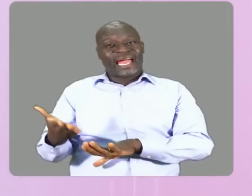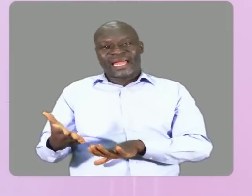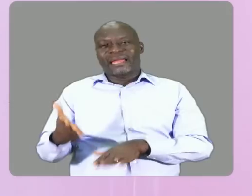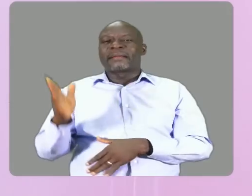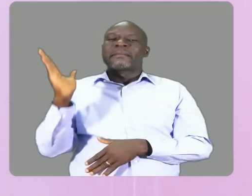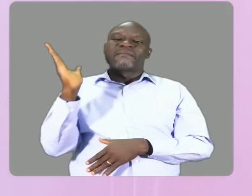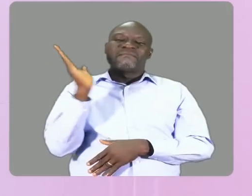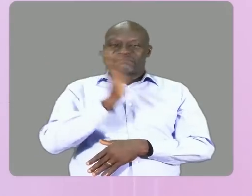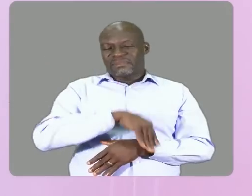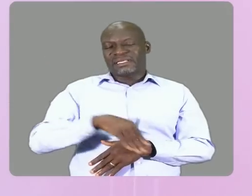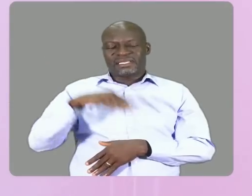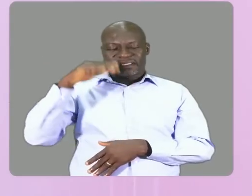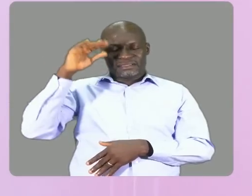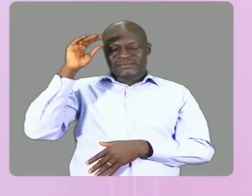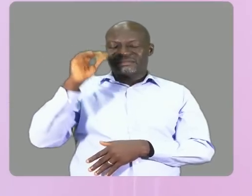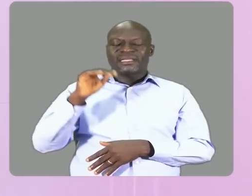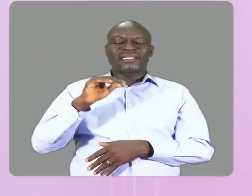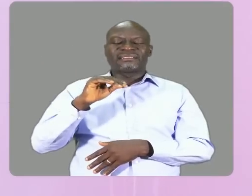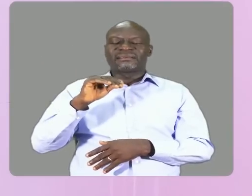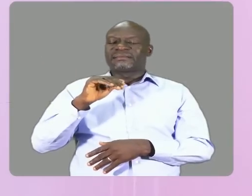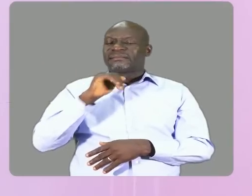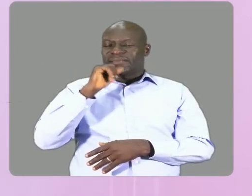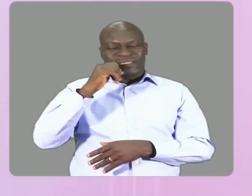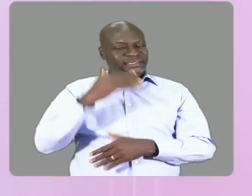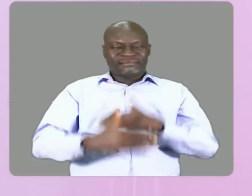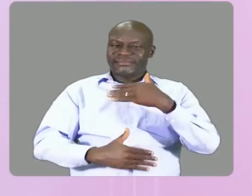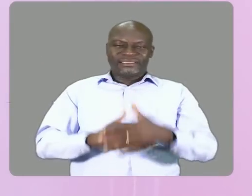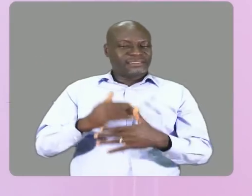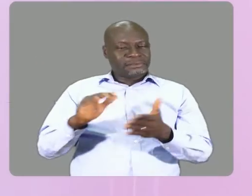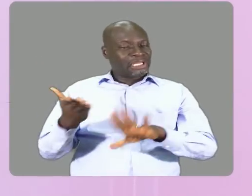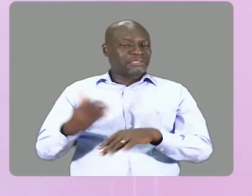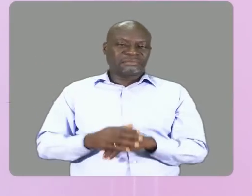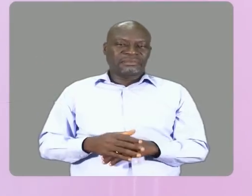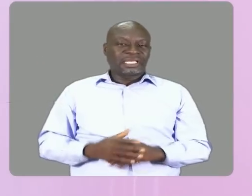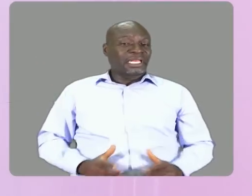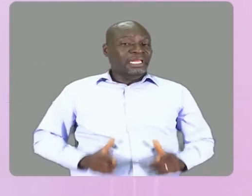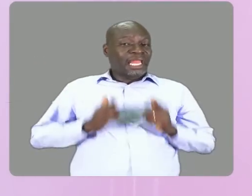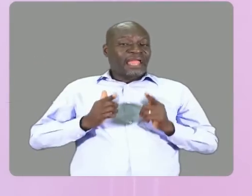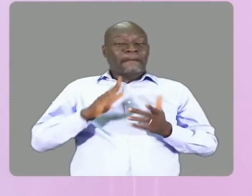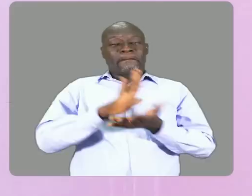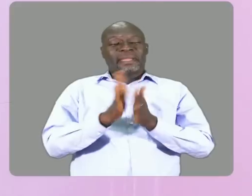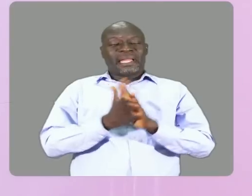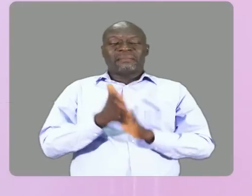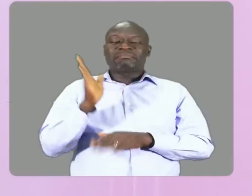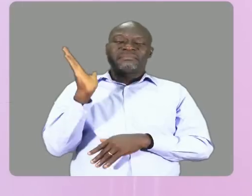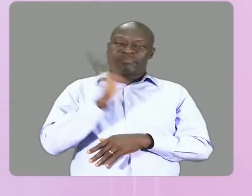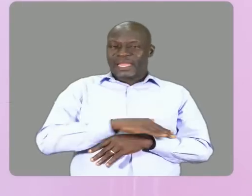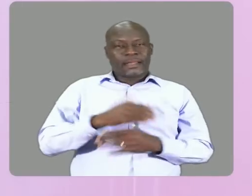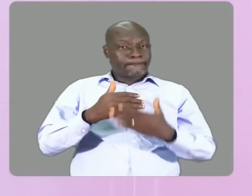eye disgraceful omo abrabo eye basa ansa na wefra asasi